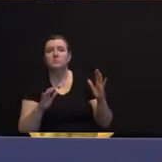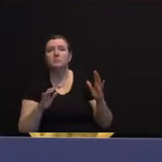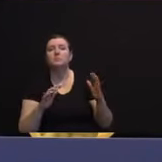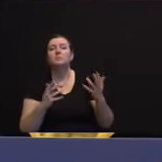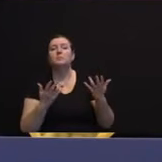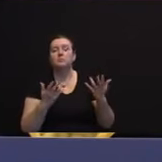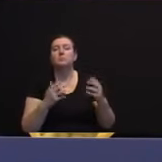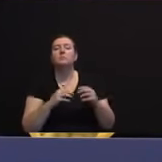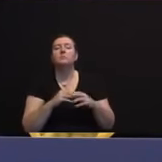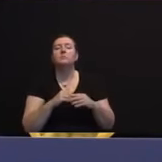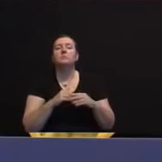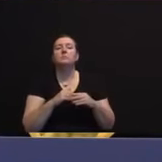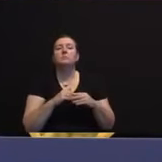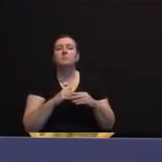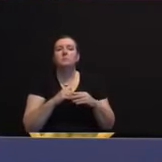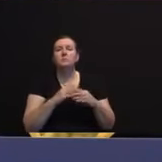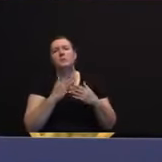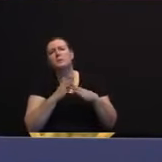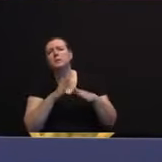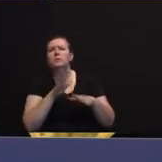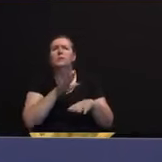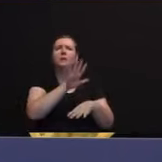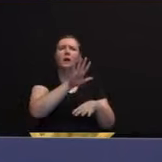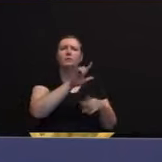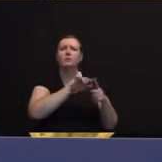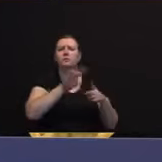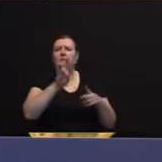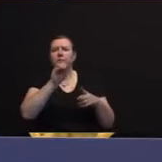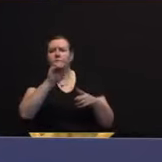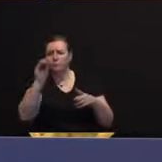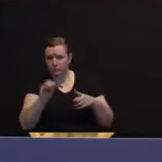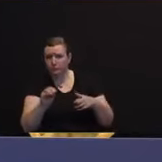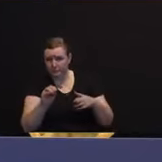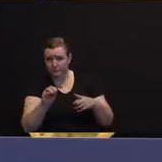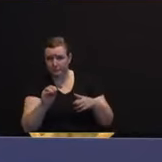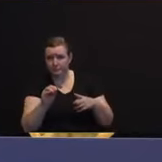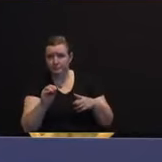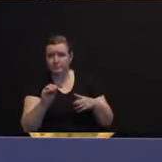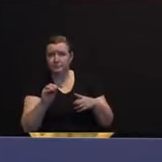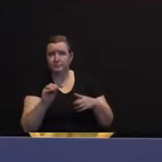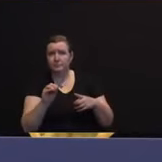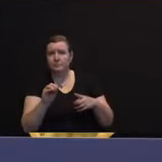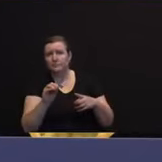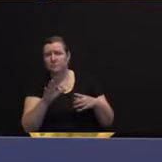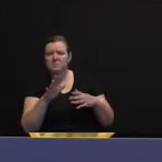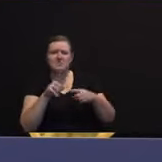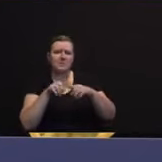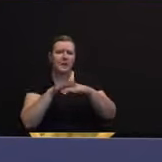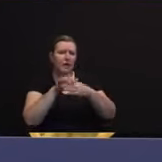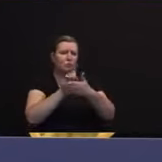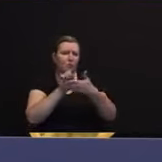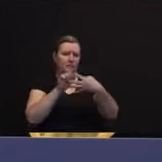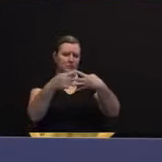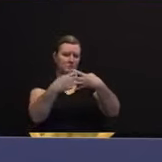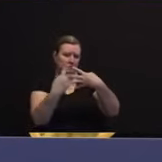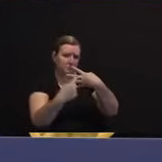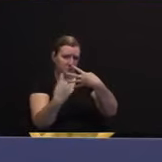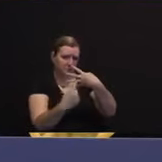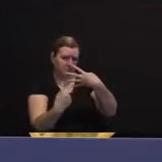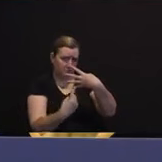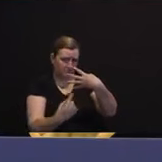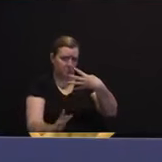between 5 and 7%, again, depending on which week you picked, to, for the past 3 months, meaningfully under